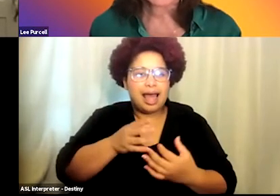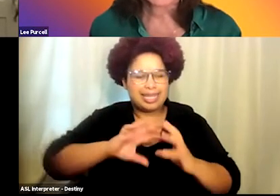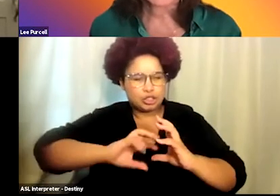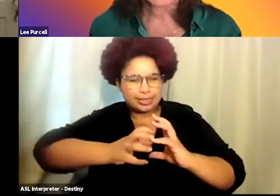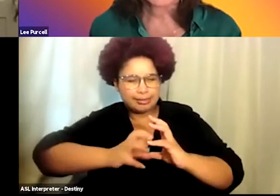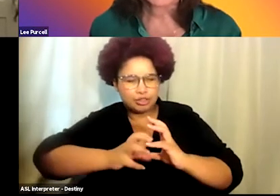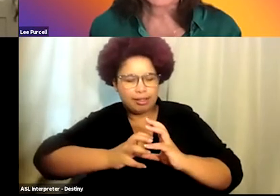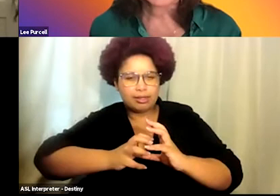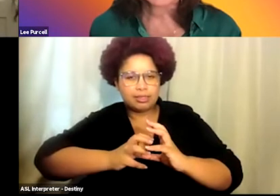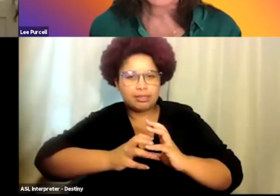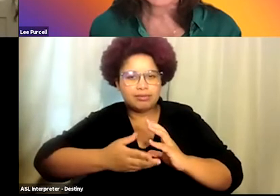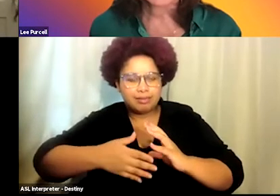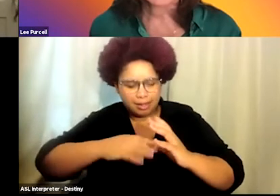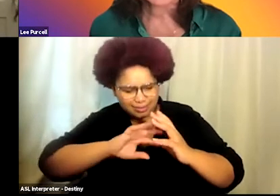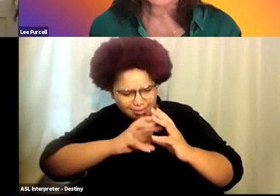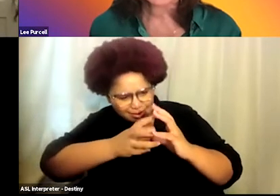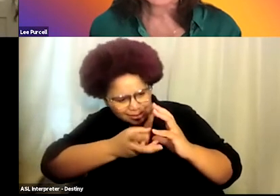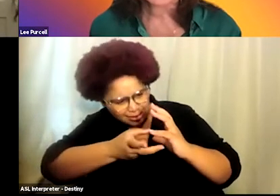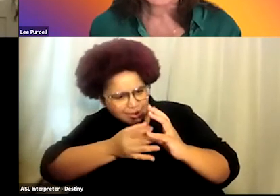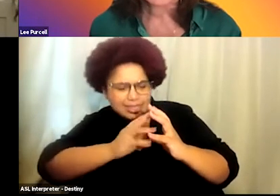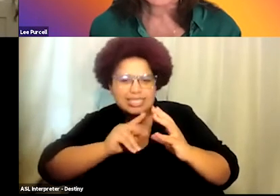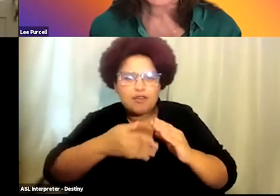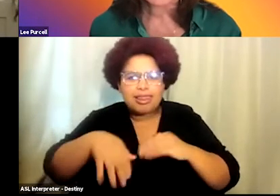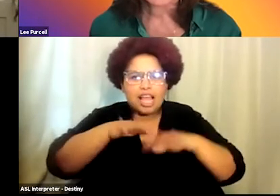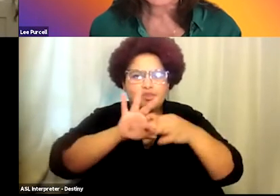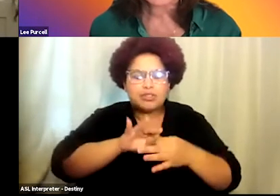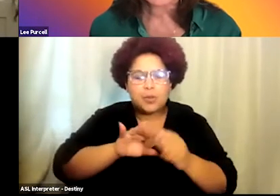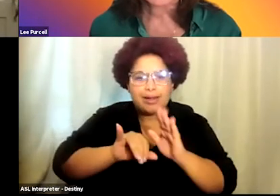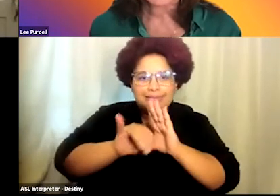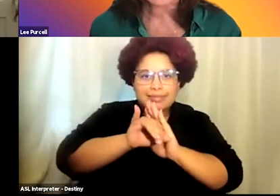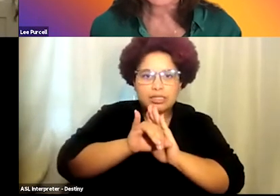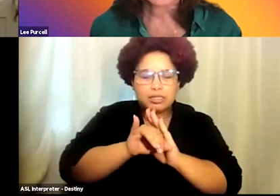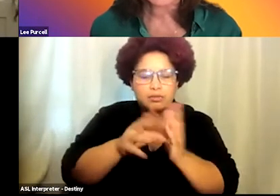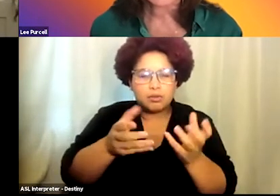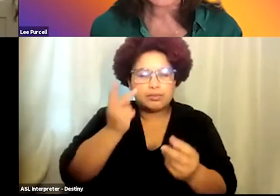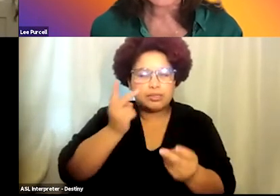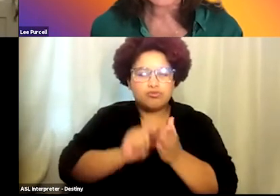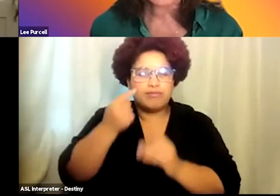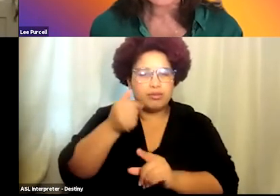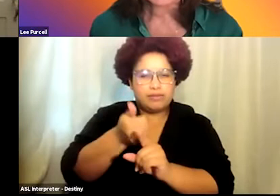intersectionality of all the layers of who you are and your identity and what you'd like to see written for you.